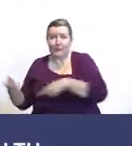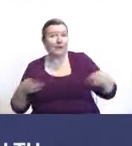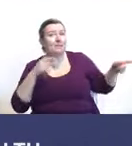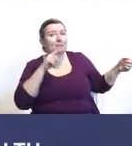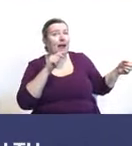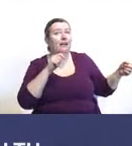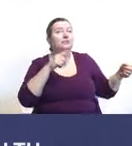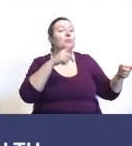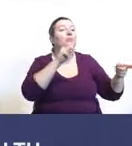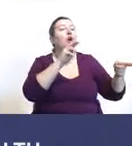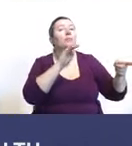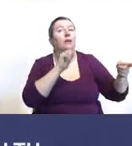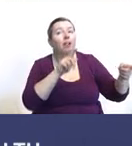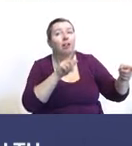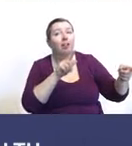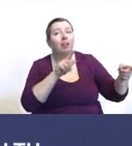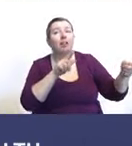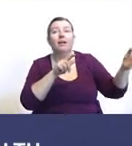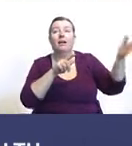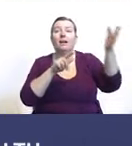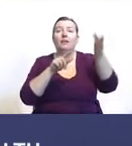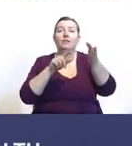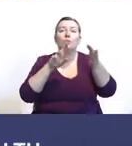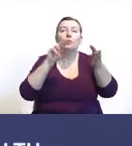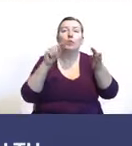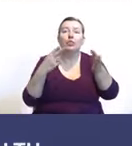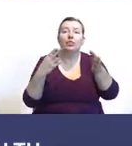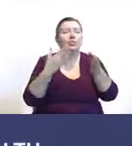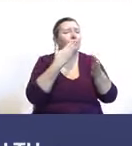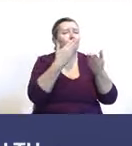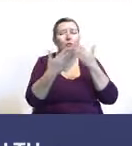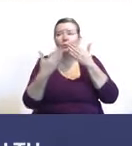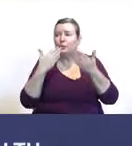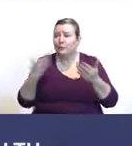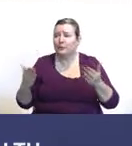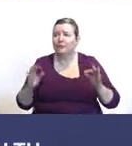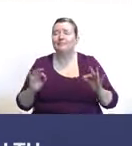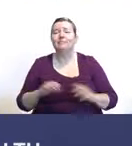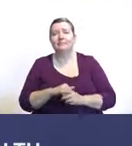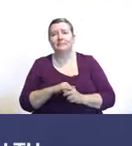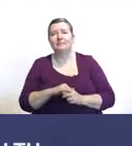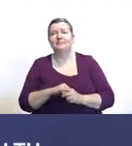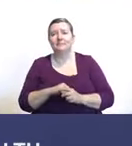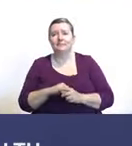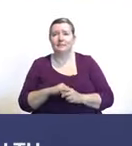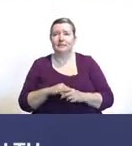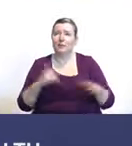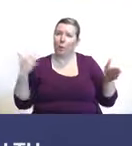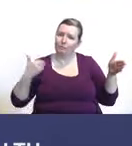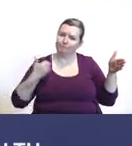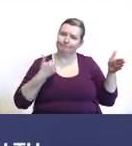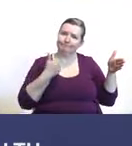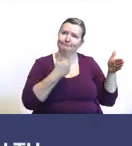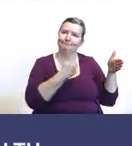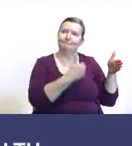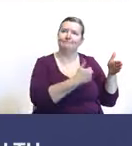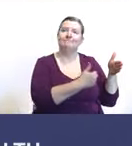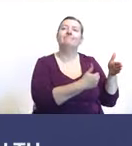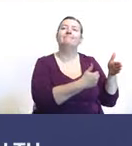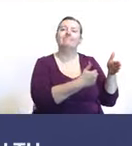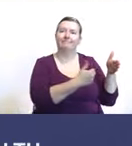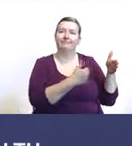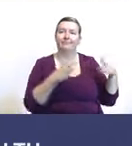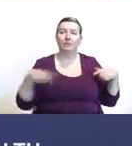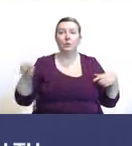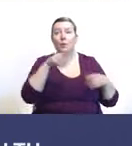Ruth, everybody. Keep doing what you're doing. We've got this thing on the run. There's just no question about it. The more folks that get vaccinated,